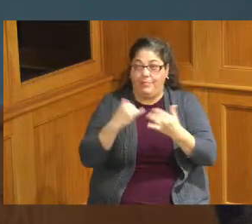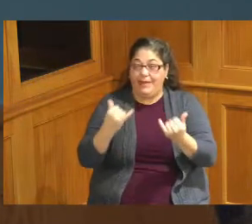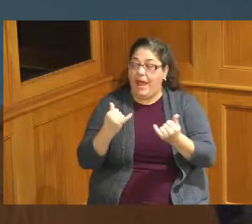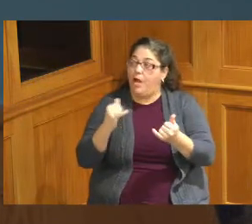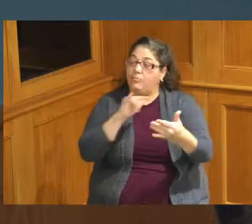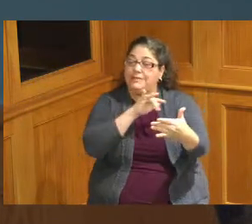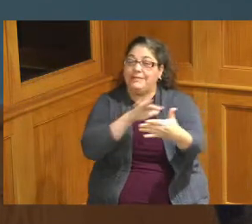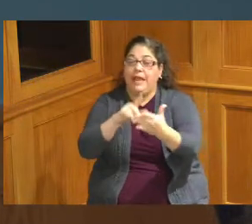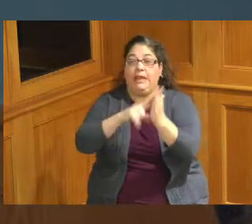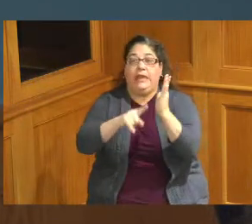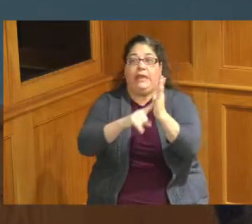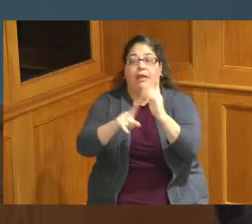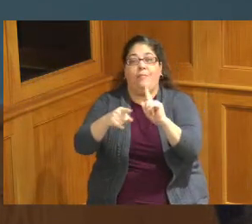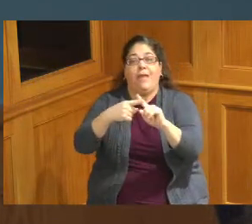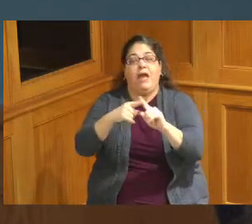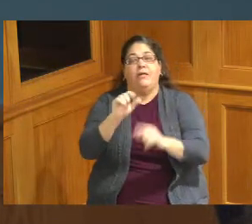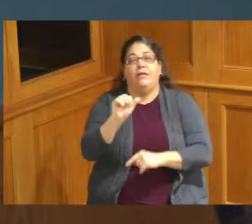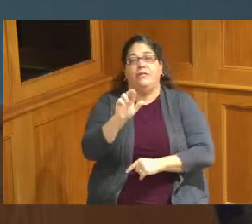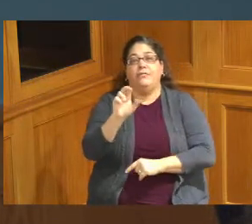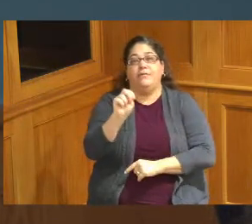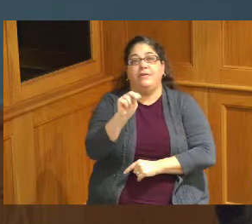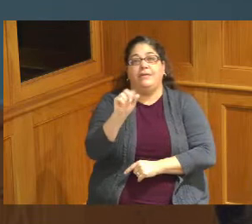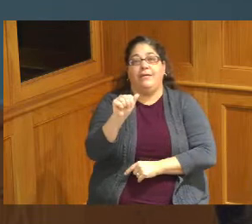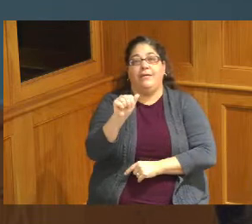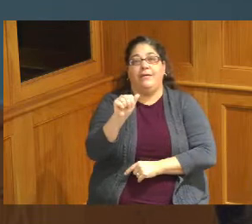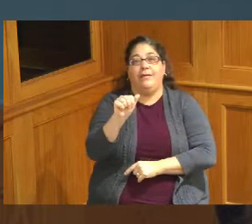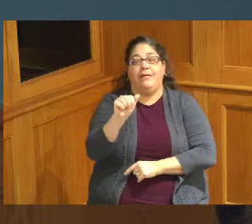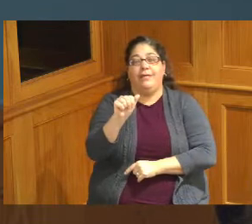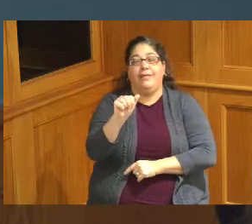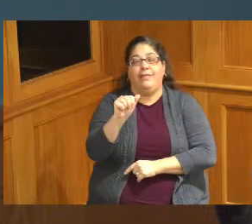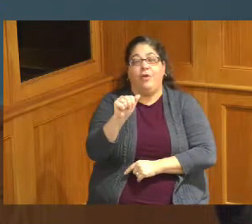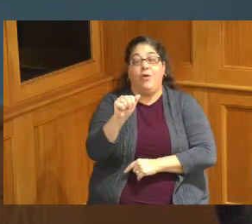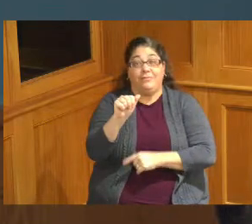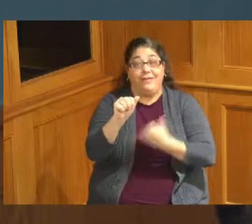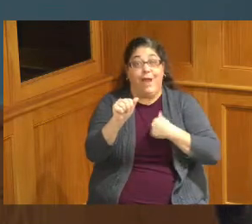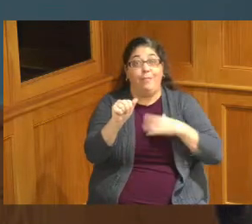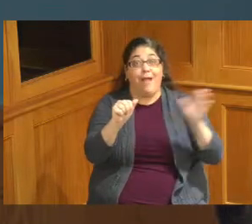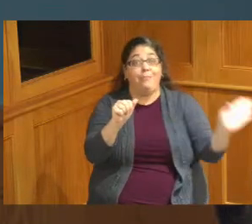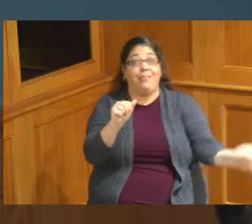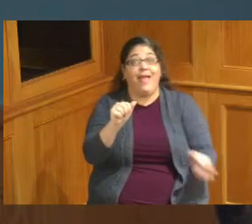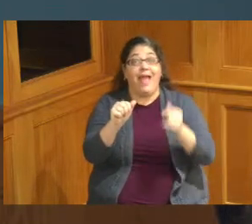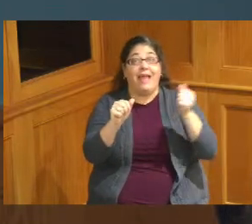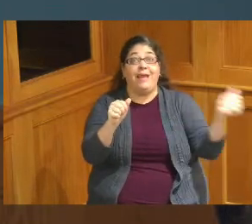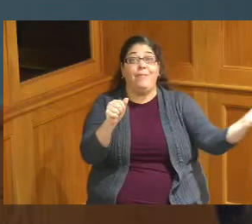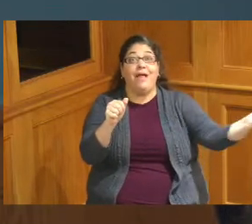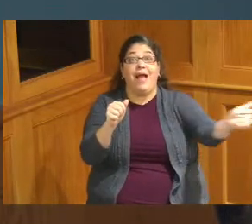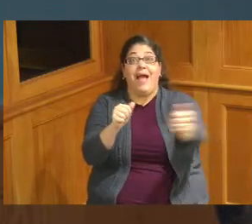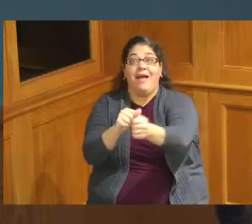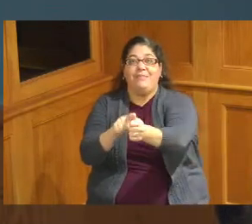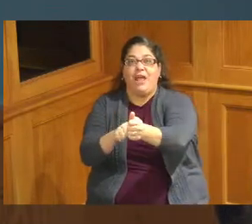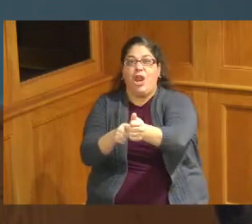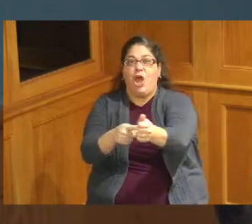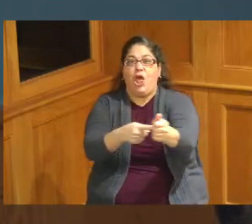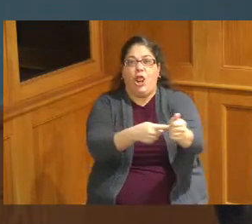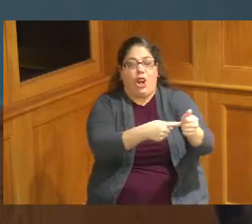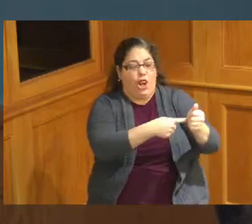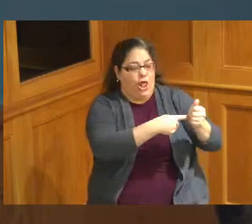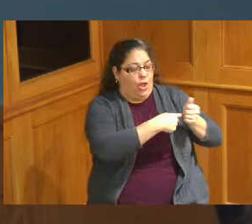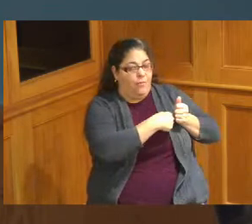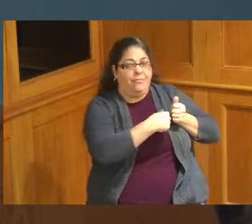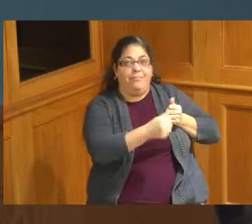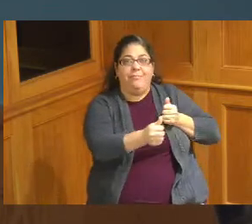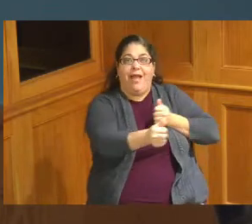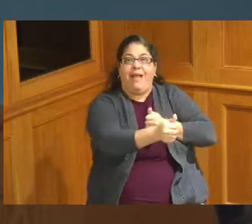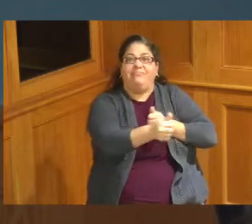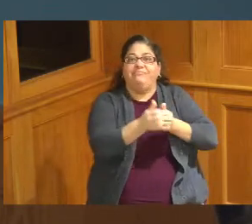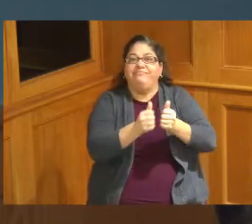an arena. You get what I'm saying? So now my stuff gets knocked back because here comes an arena, and they may have all the